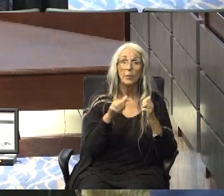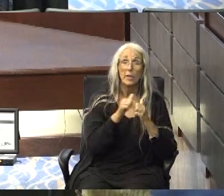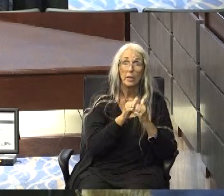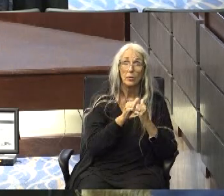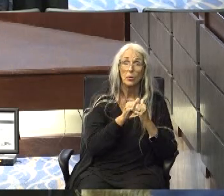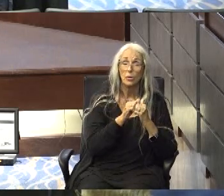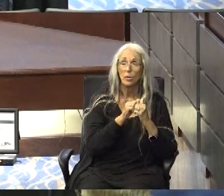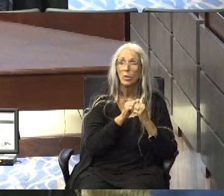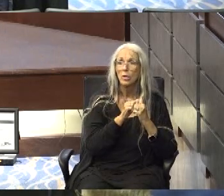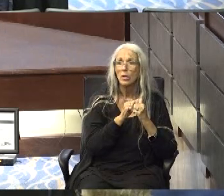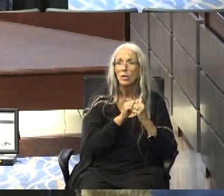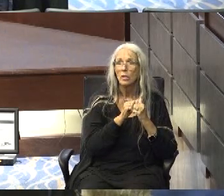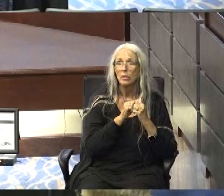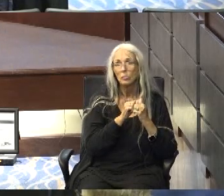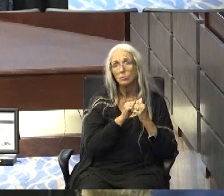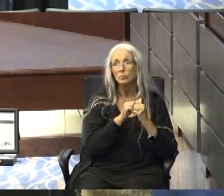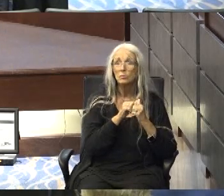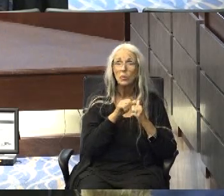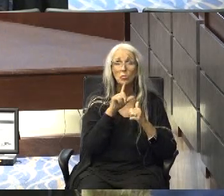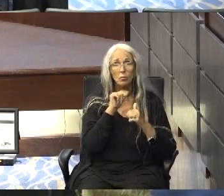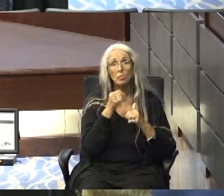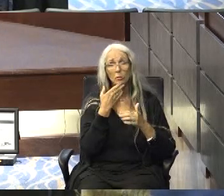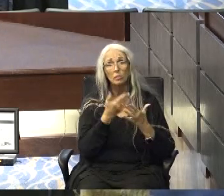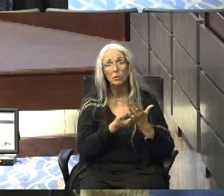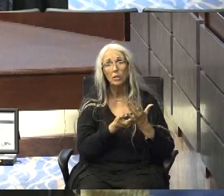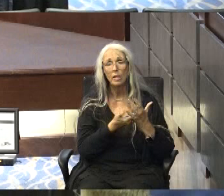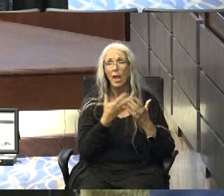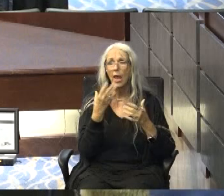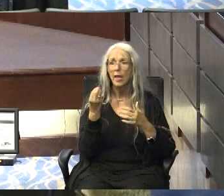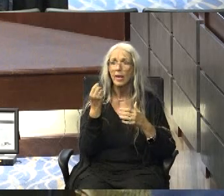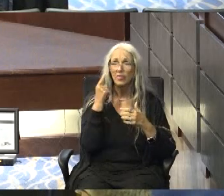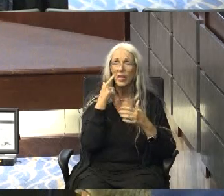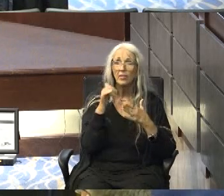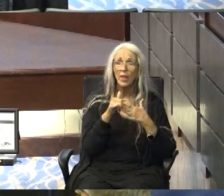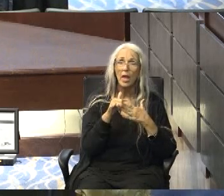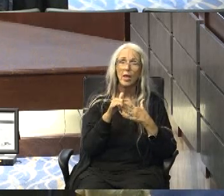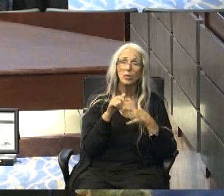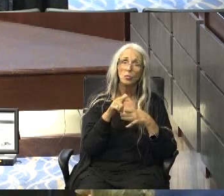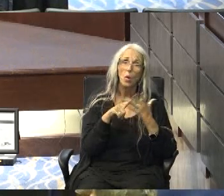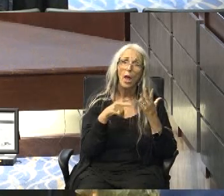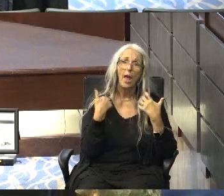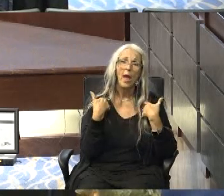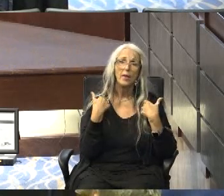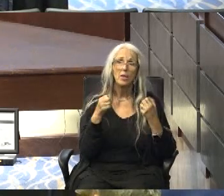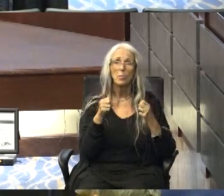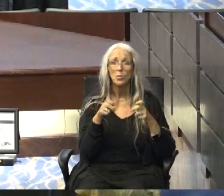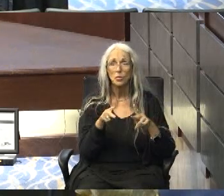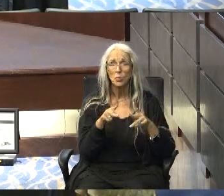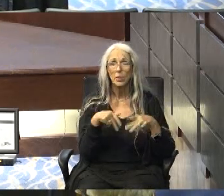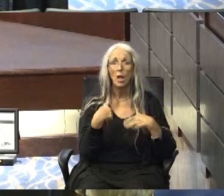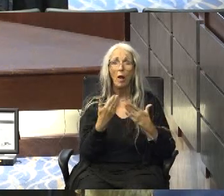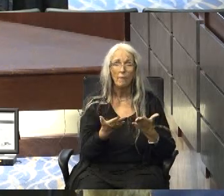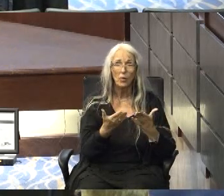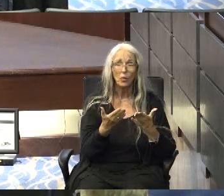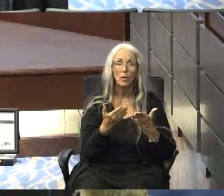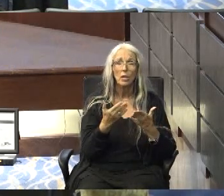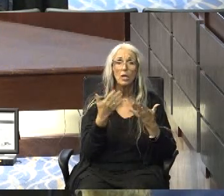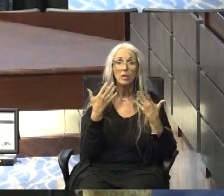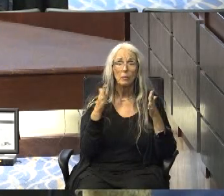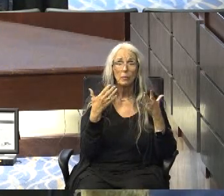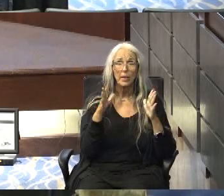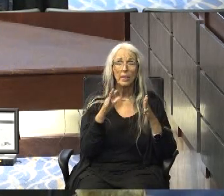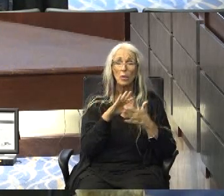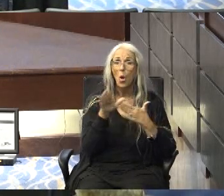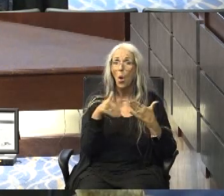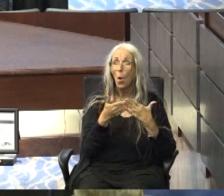Hannibal, it's really good. And I think that that's what this has the opportunity to offer, a complete and whole